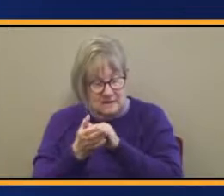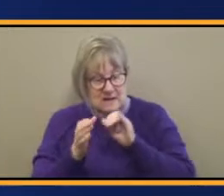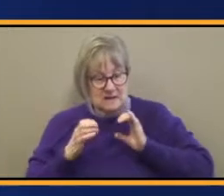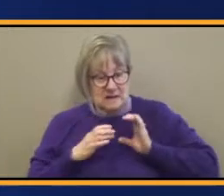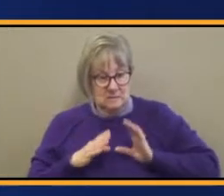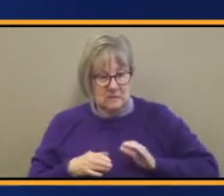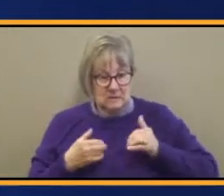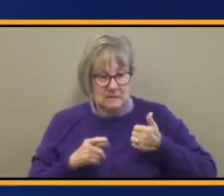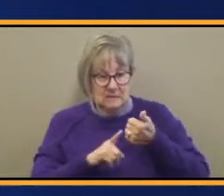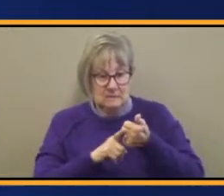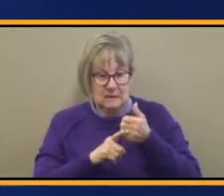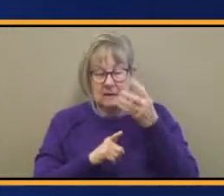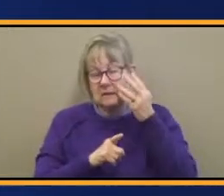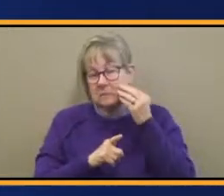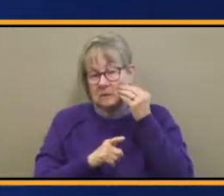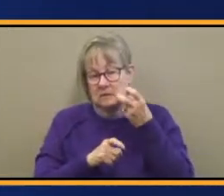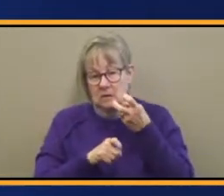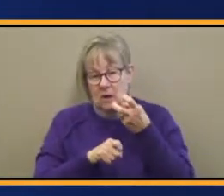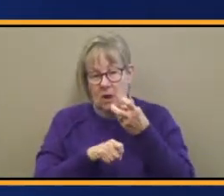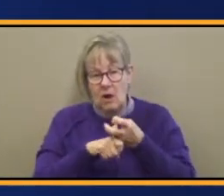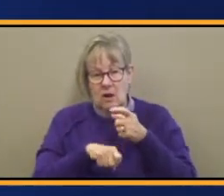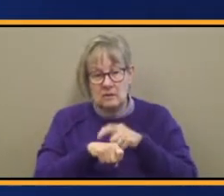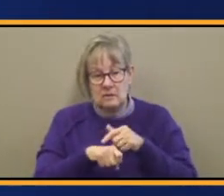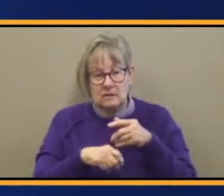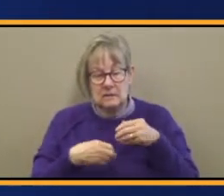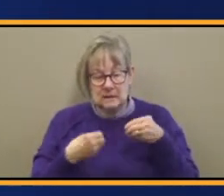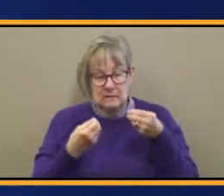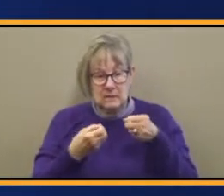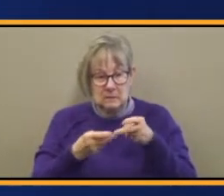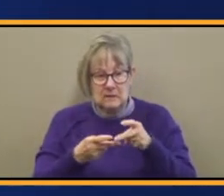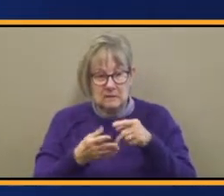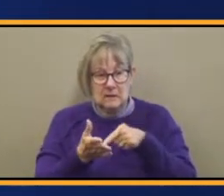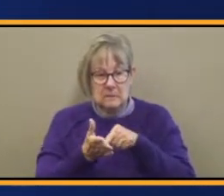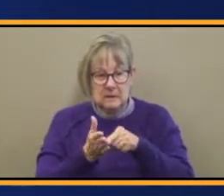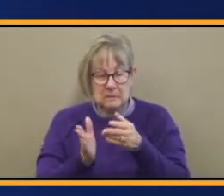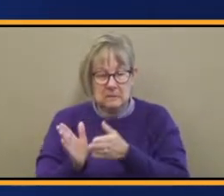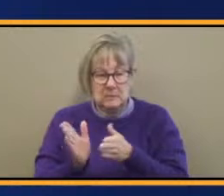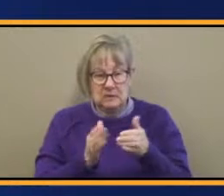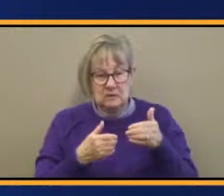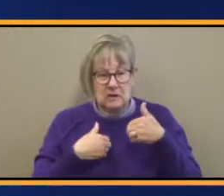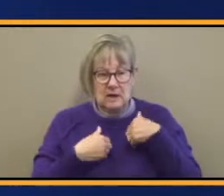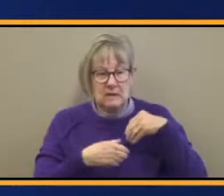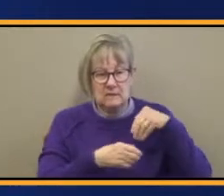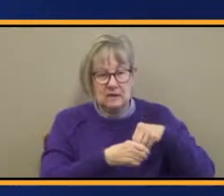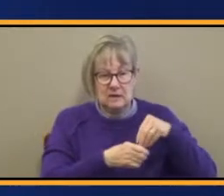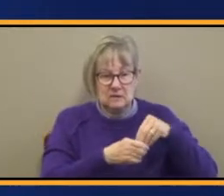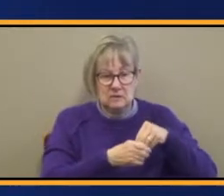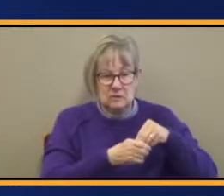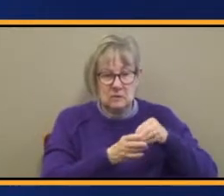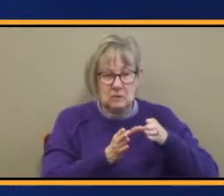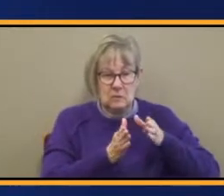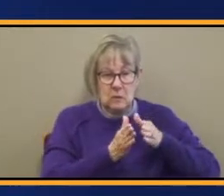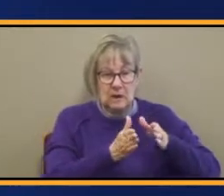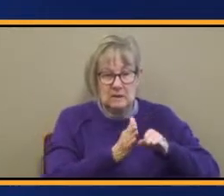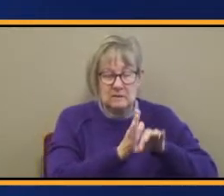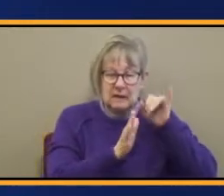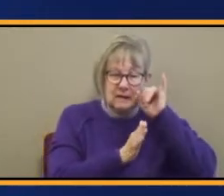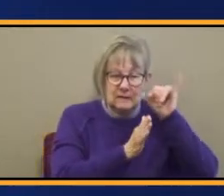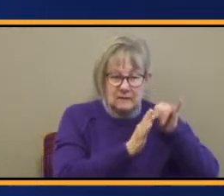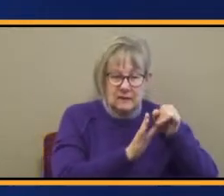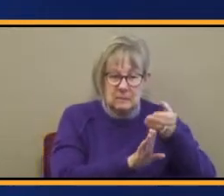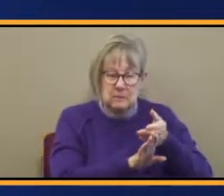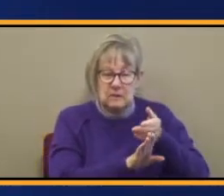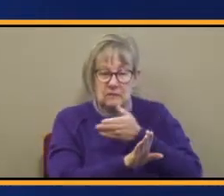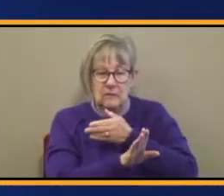are experiencing hardship are given an opportunity for a payment plan, and that you have an internal process on how to identify that and notify customers before they